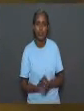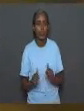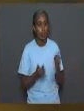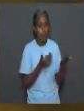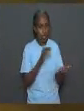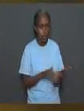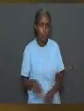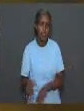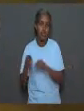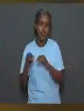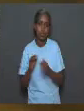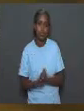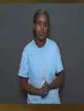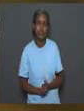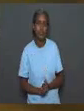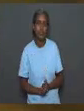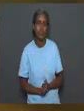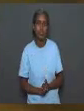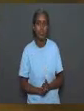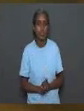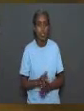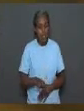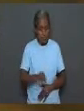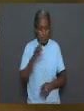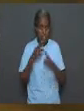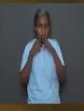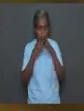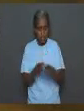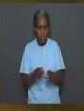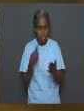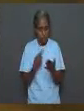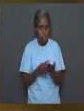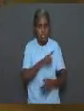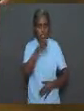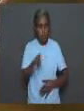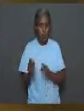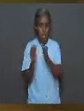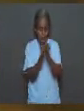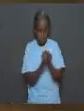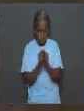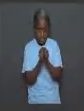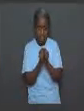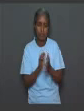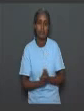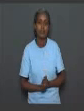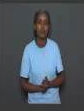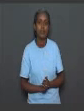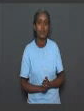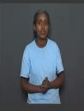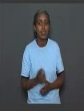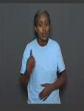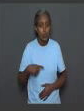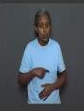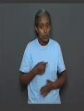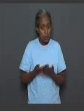Welcome back, students. Let us find the answer to this problem together. We